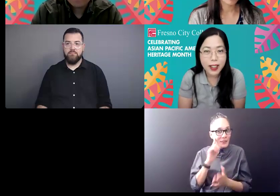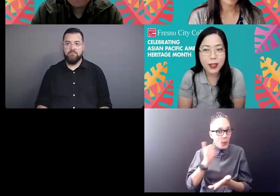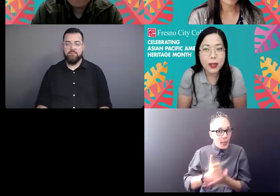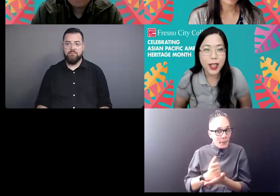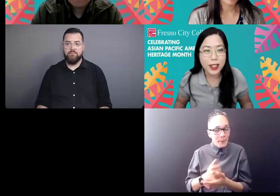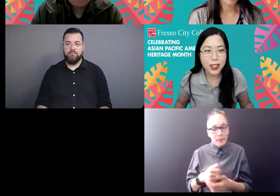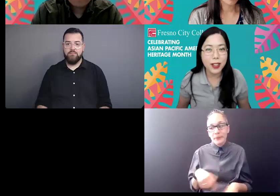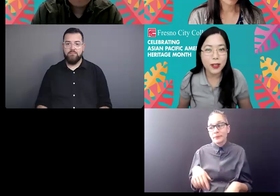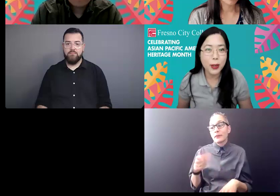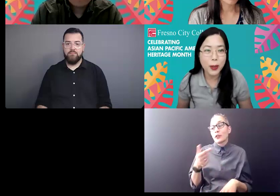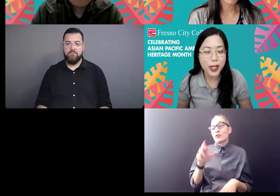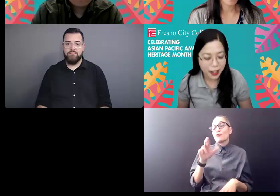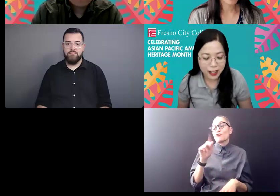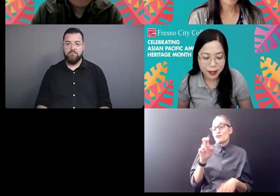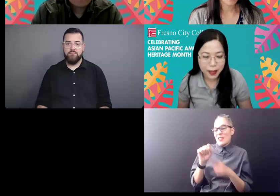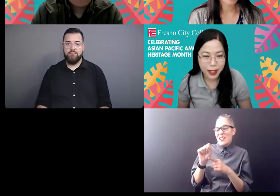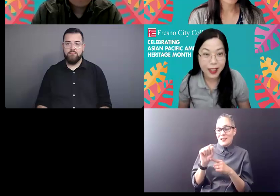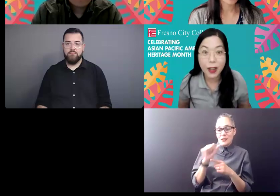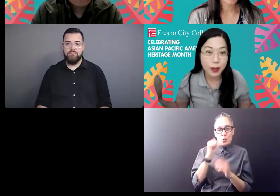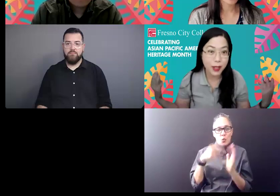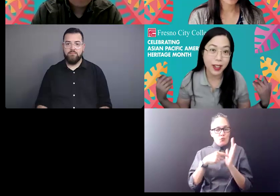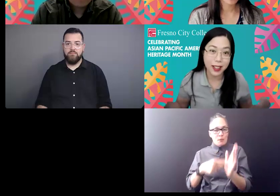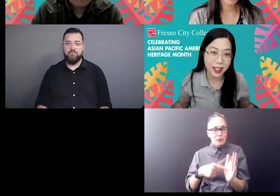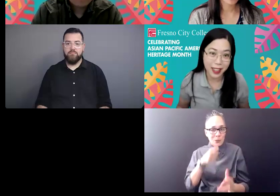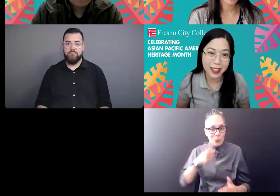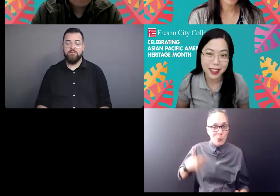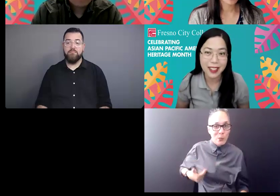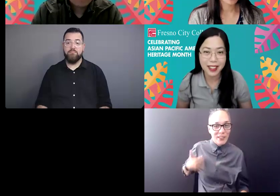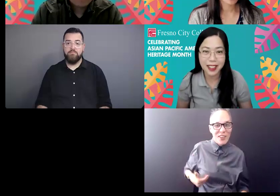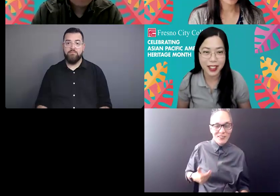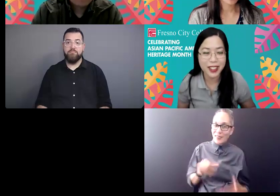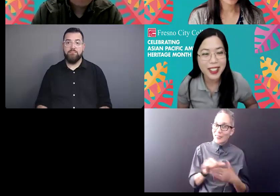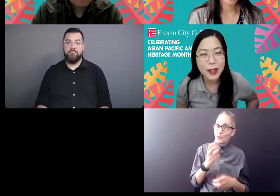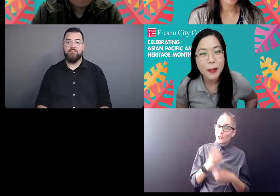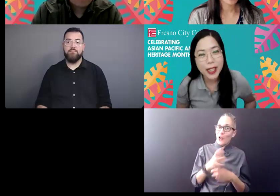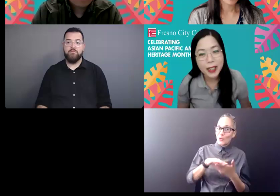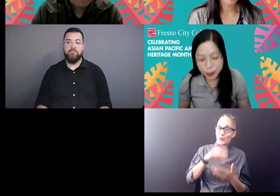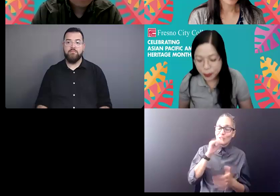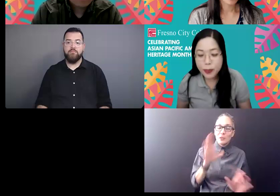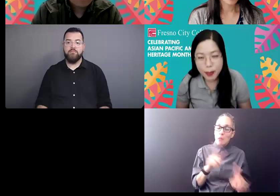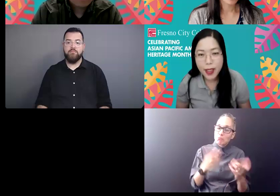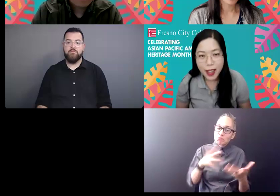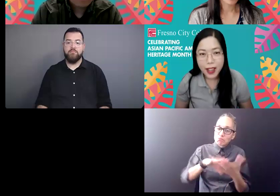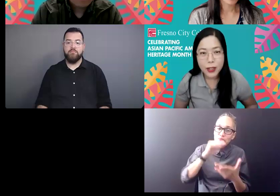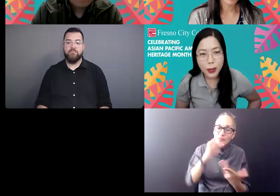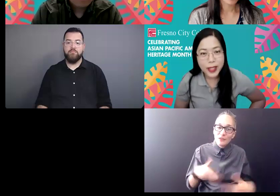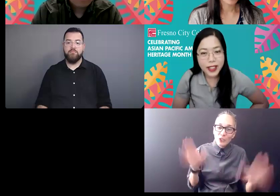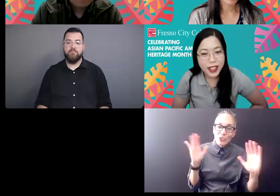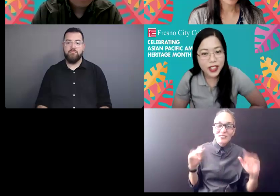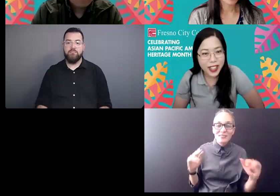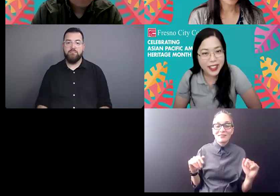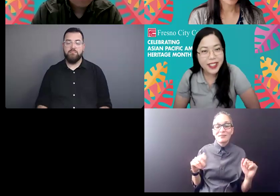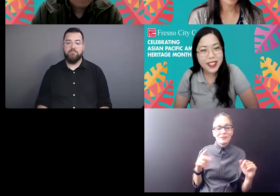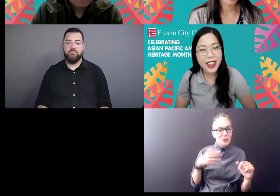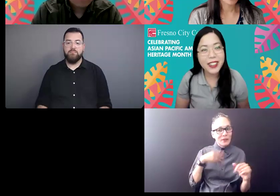grades are not a reflection of who we are. And that was one of the hardest things to learn. But there's always